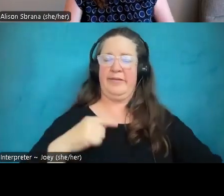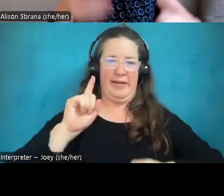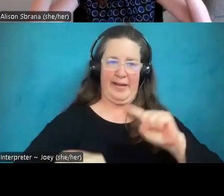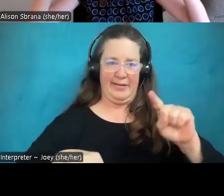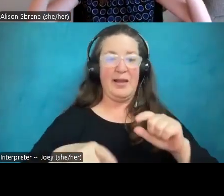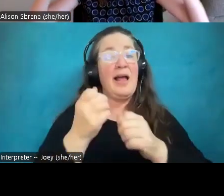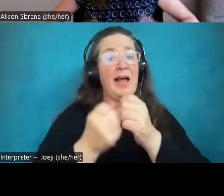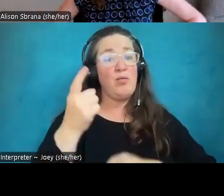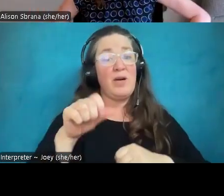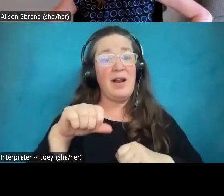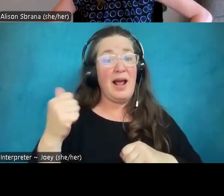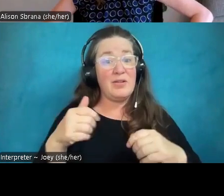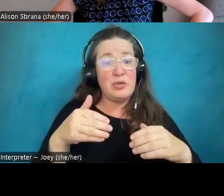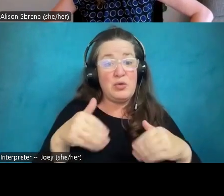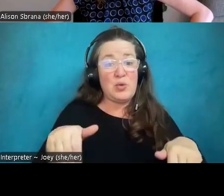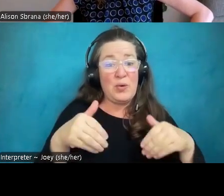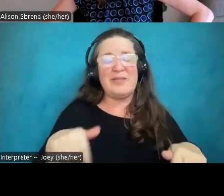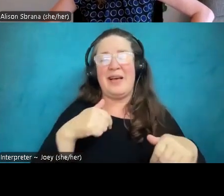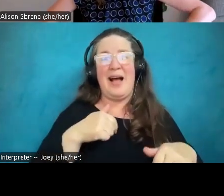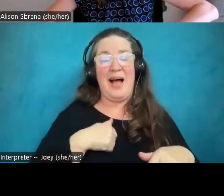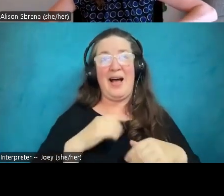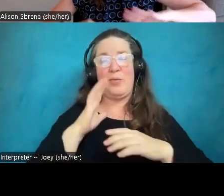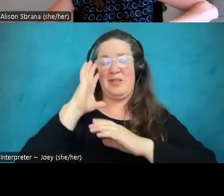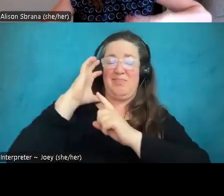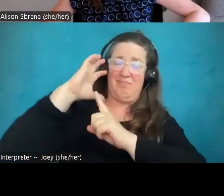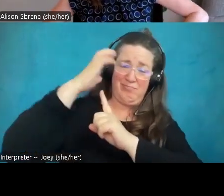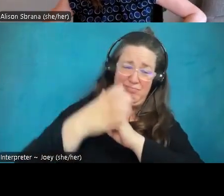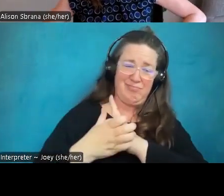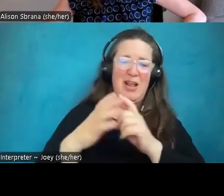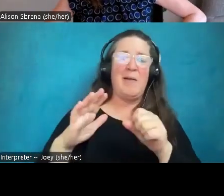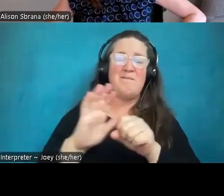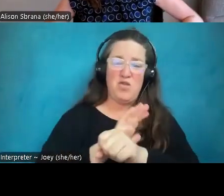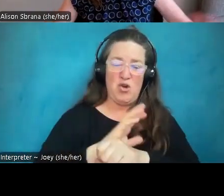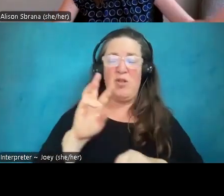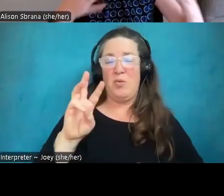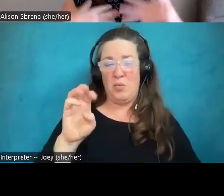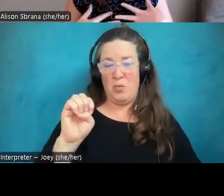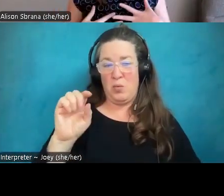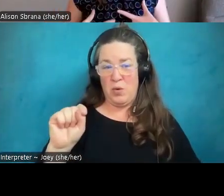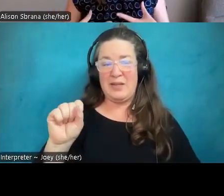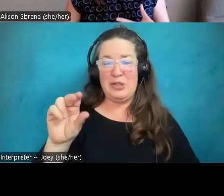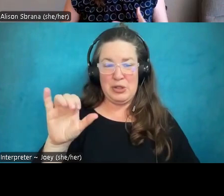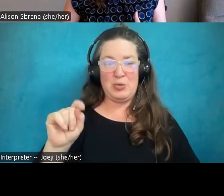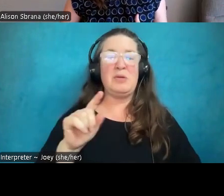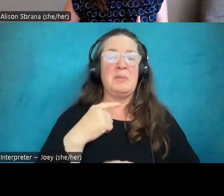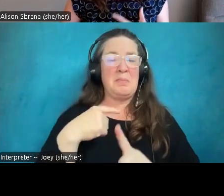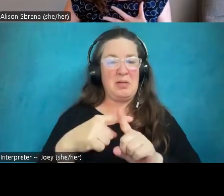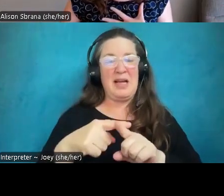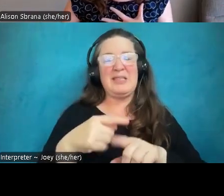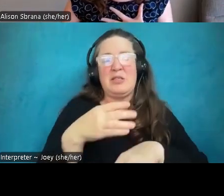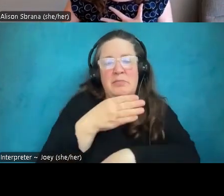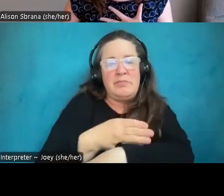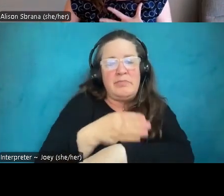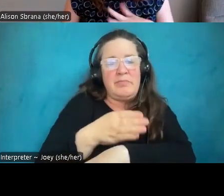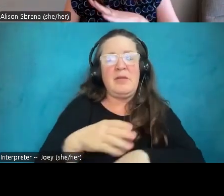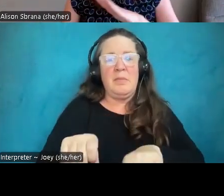shorts, and I was literally head to toe in a wetsuit, even including booties on my feet, because that water was cold when it